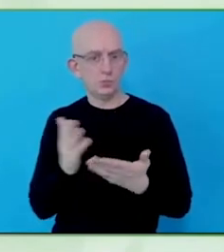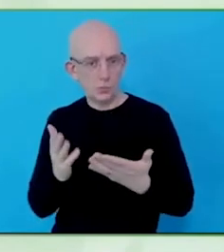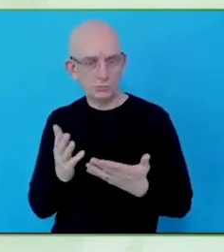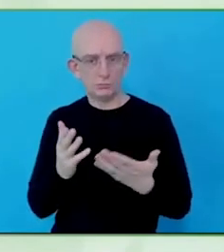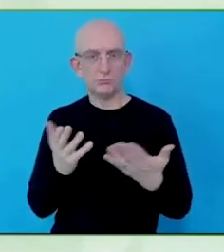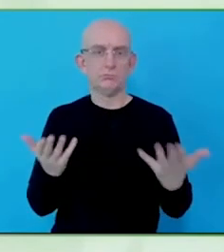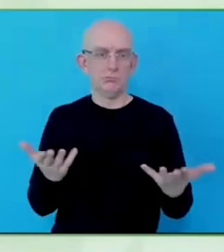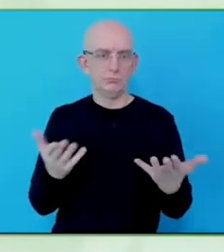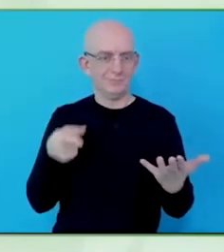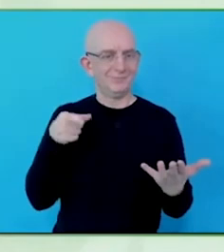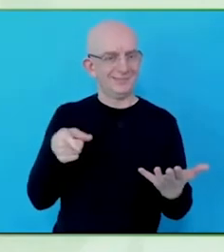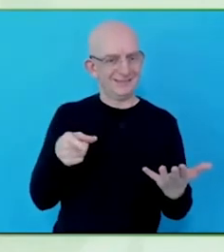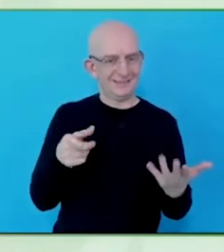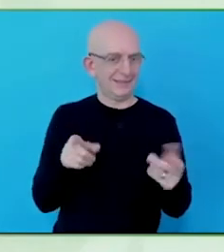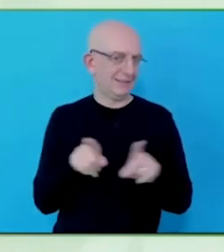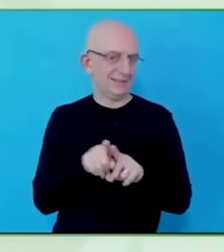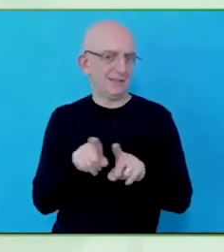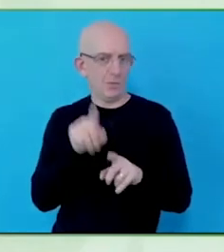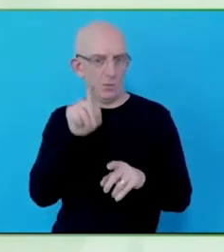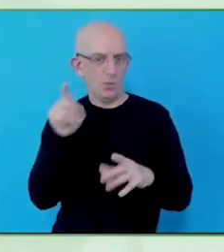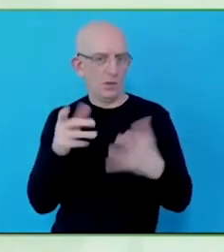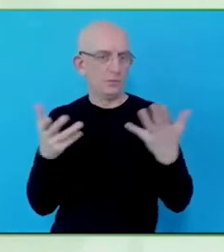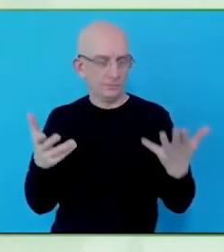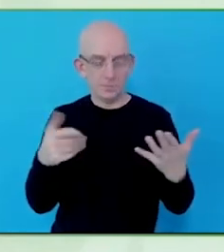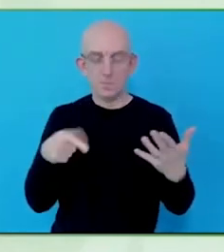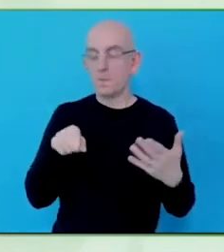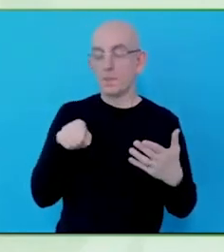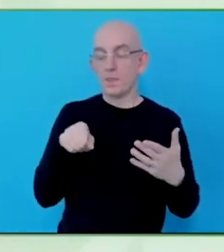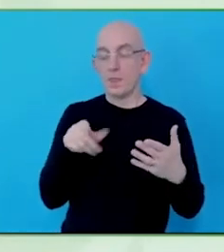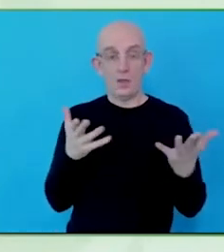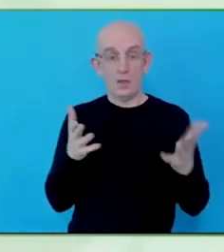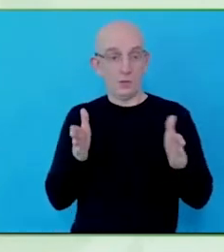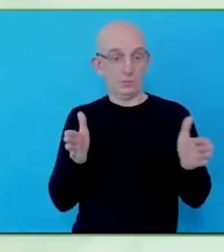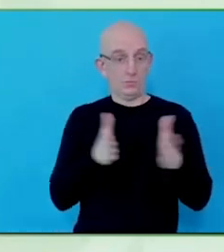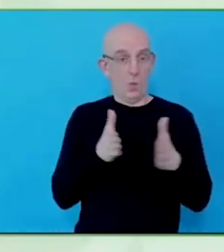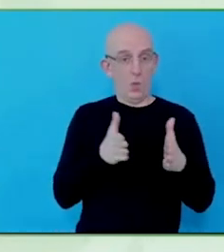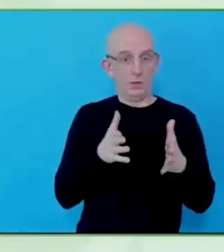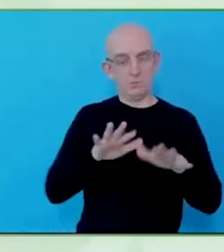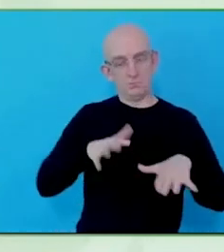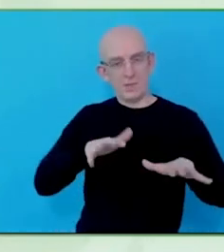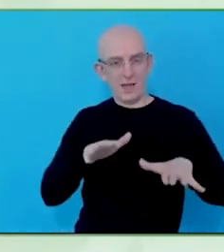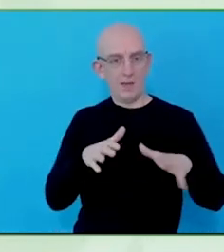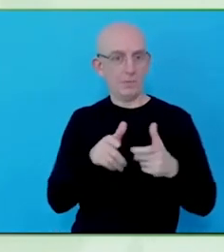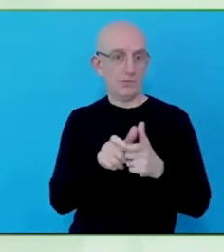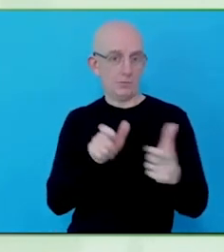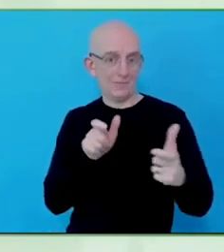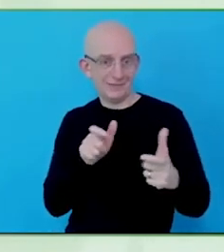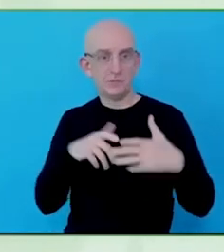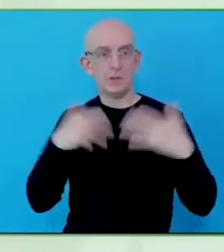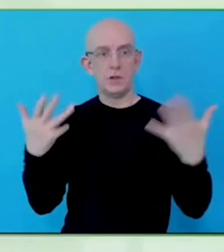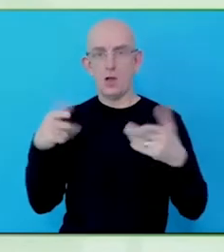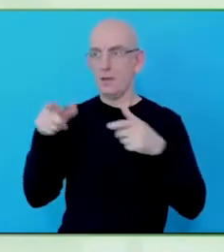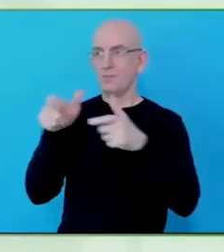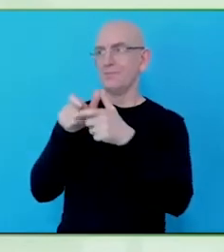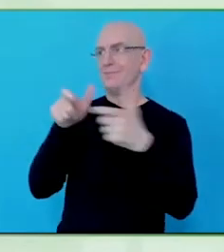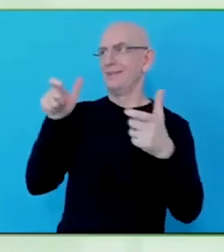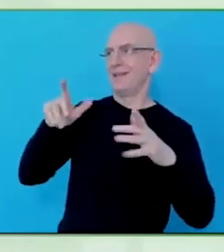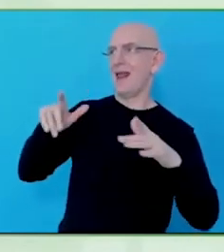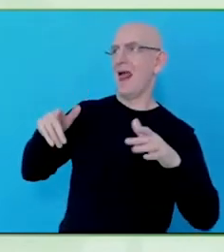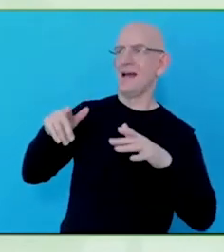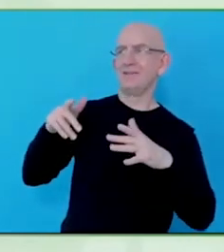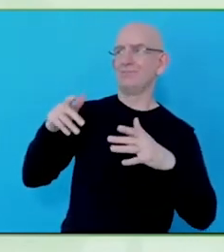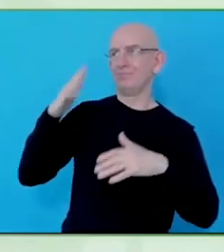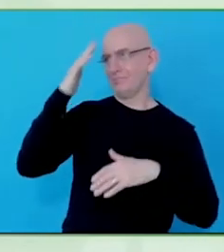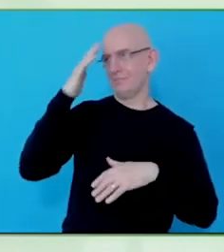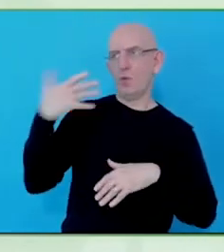one major digital asset that they manage at arm's length. Or a large company with many digital assets, many